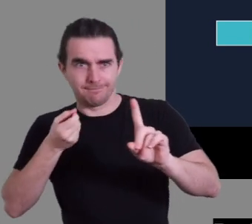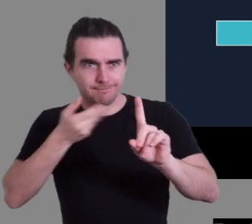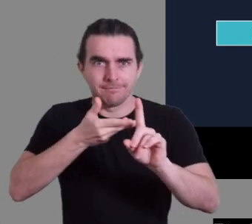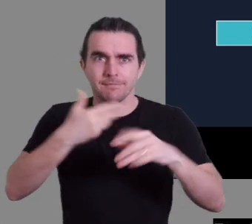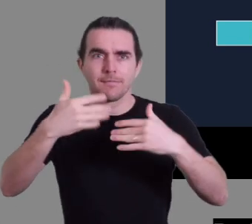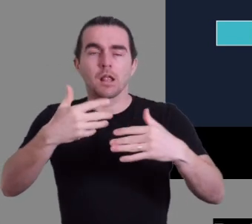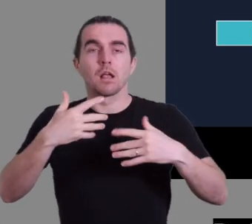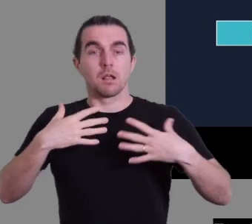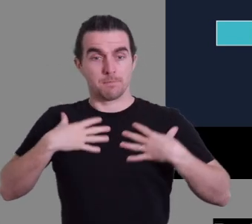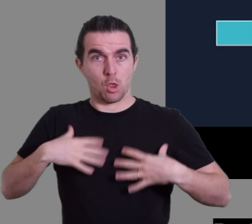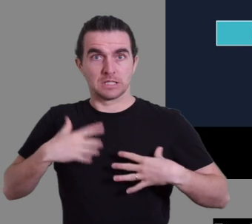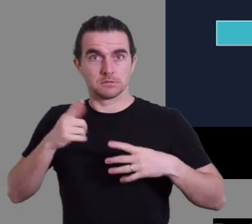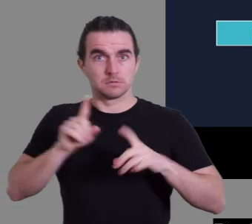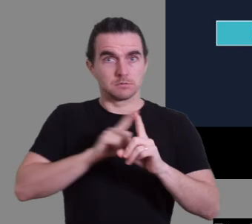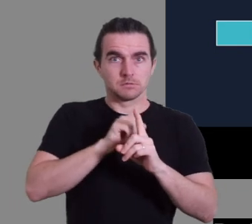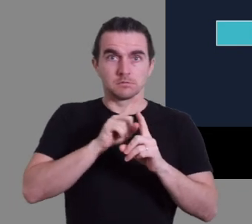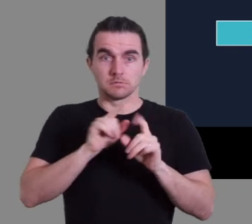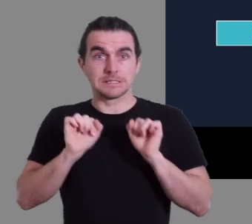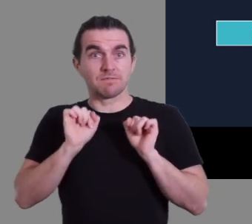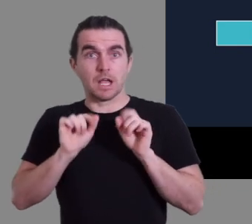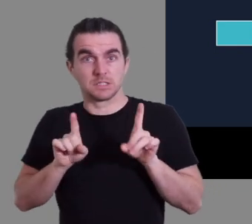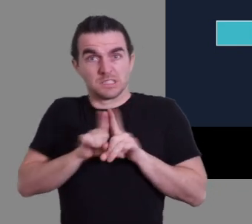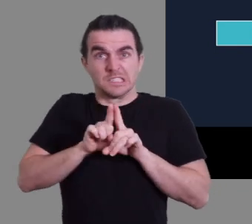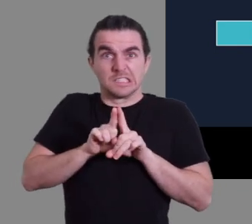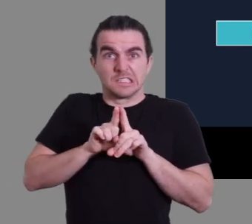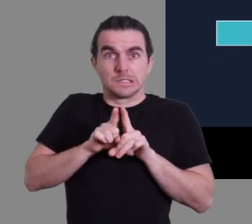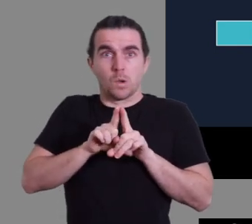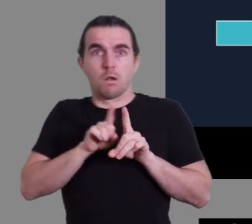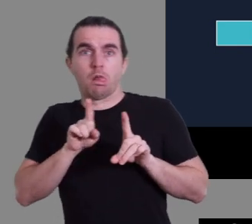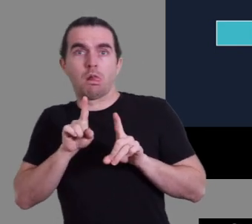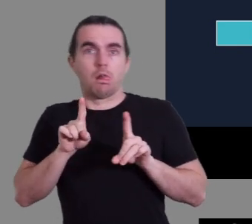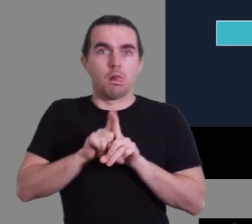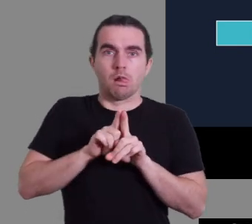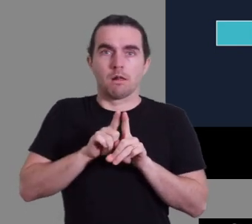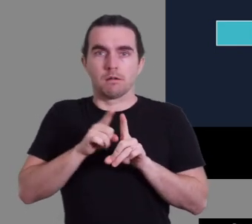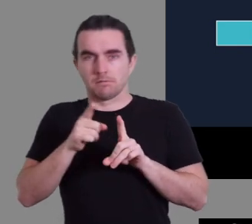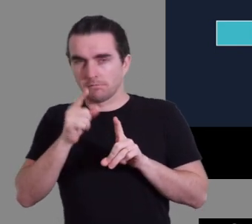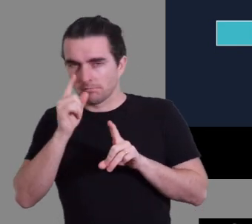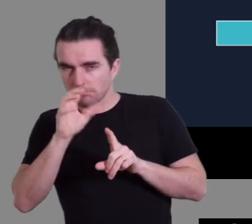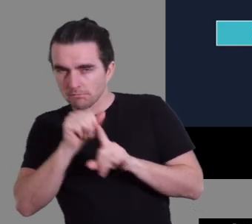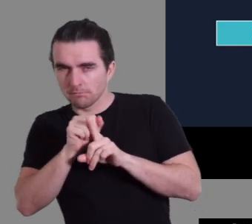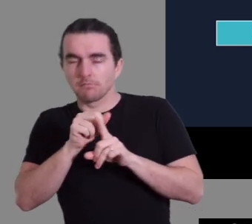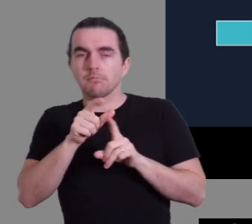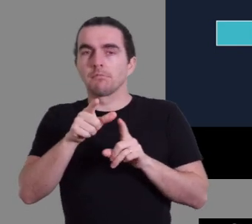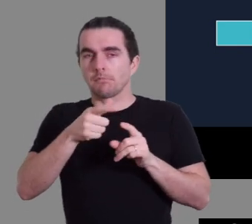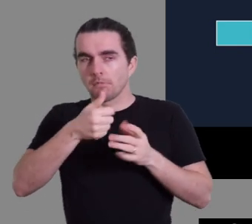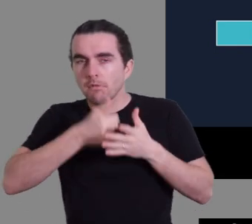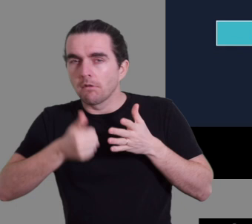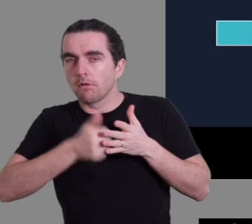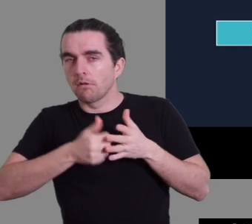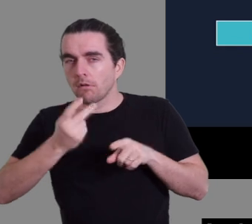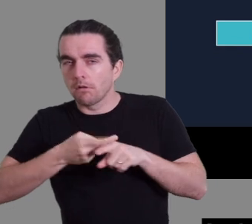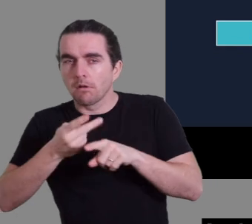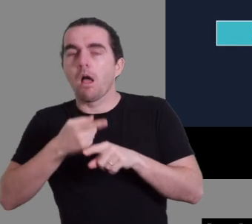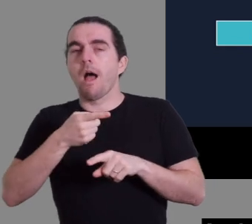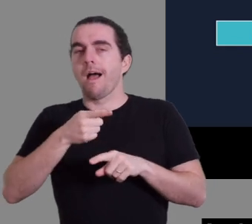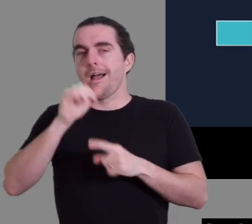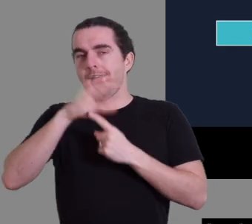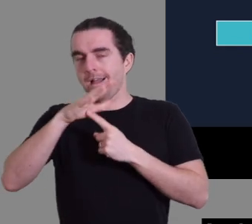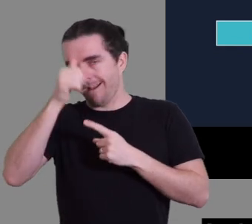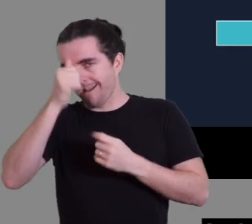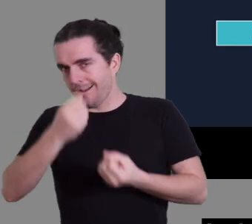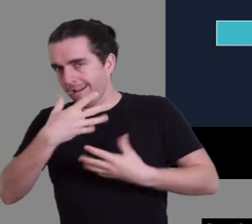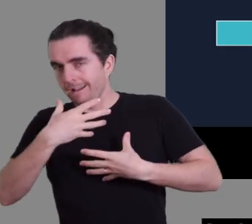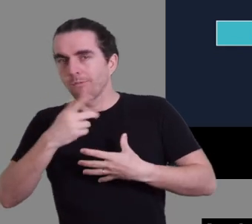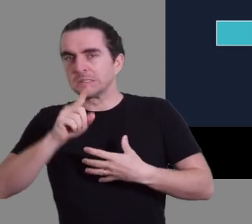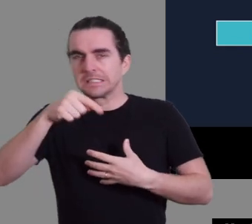Body contact with the defender might be a trigger. All of these things, and that's recognizing common and key information. And then, of course, the last